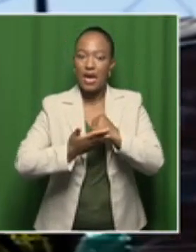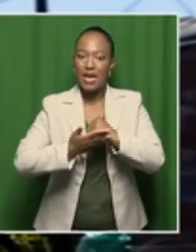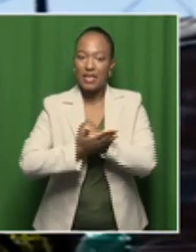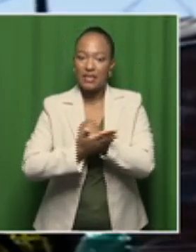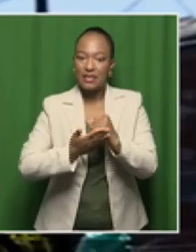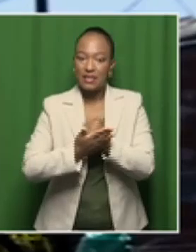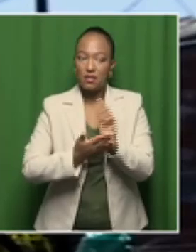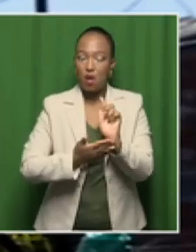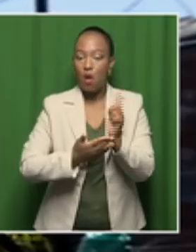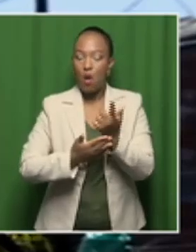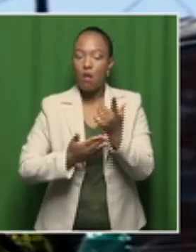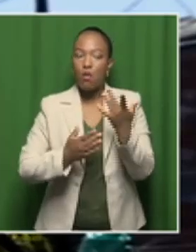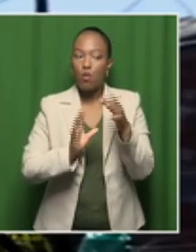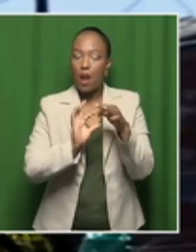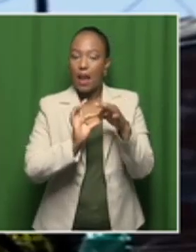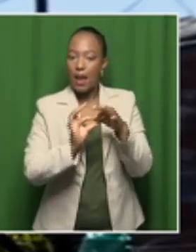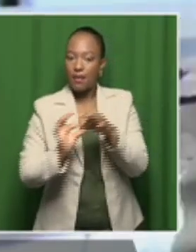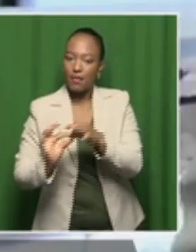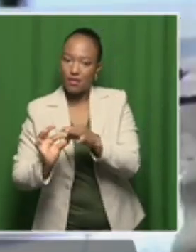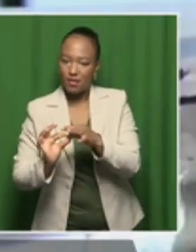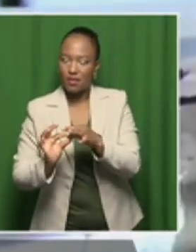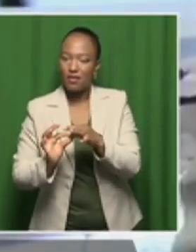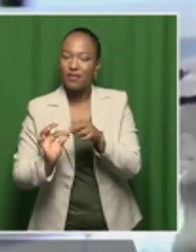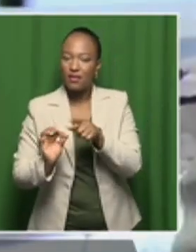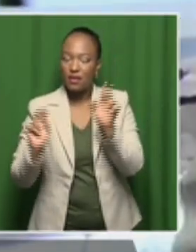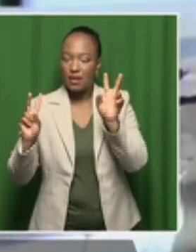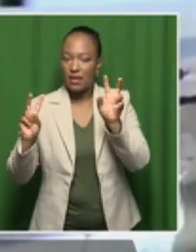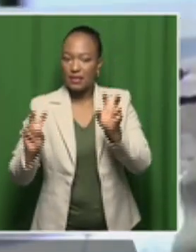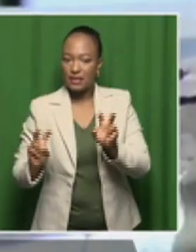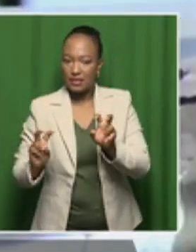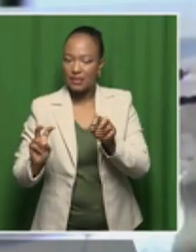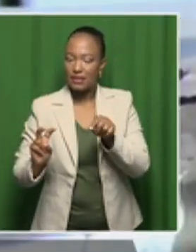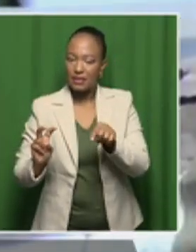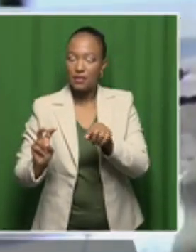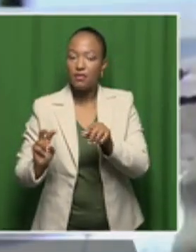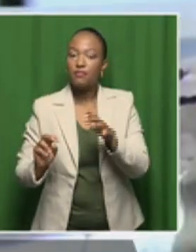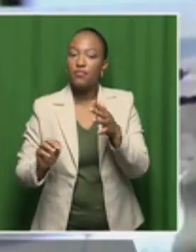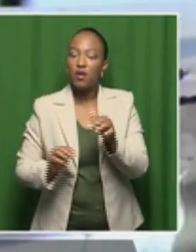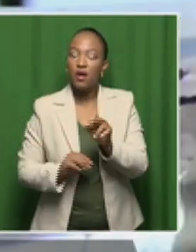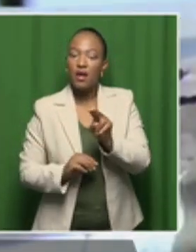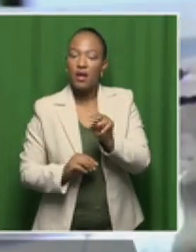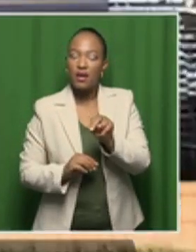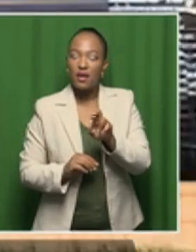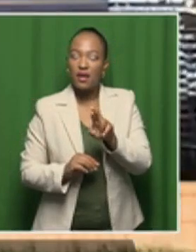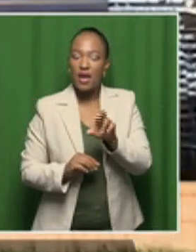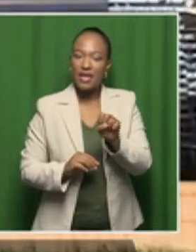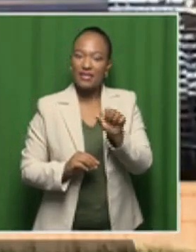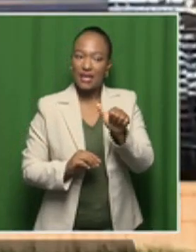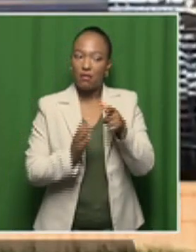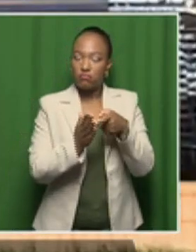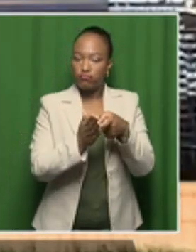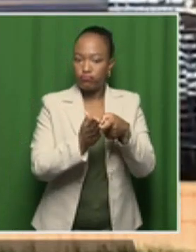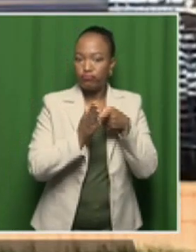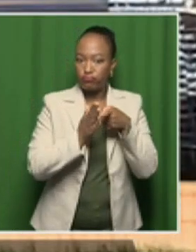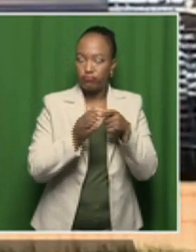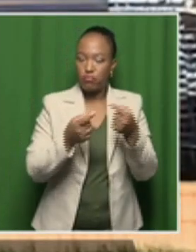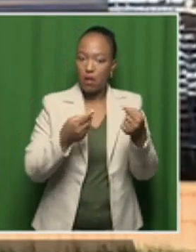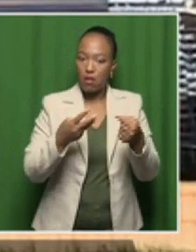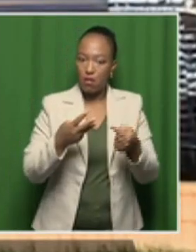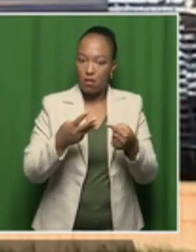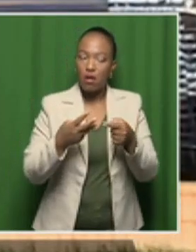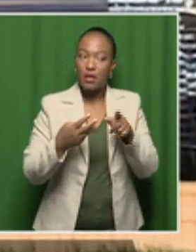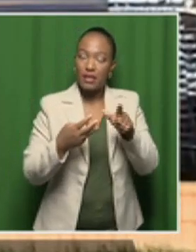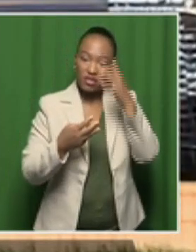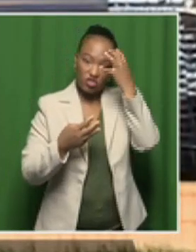grid-tied installations in accordance with the National Energy Regulator of South Africa NERSA's requirements, with Chief Advisor Onika